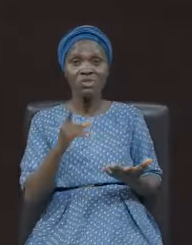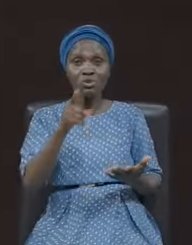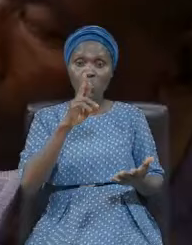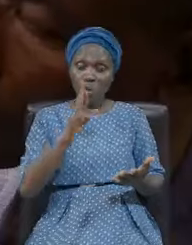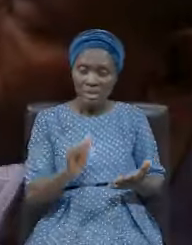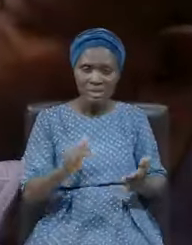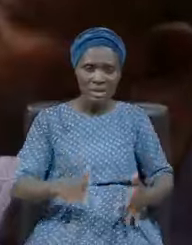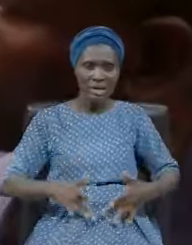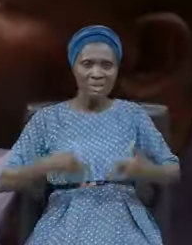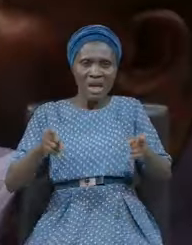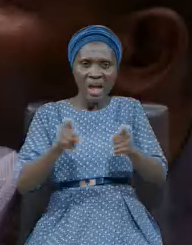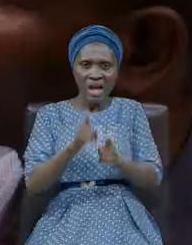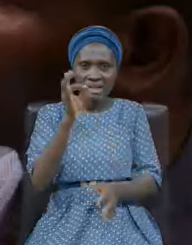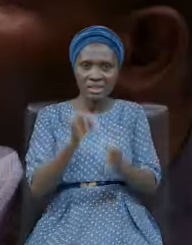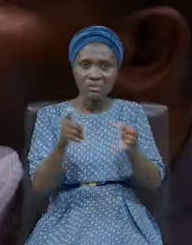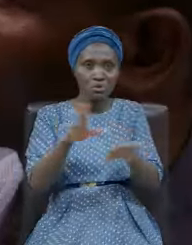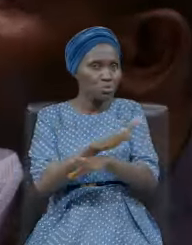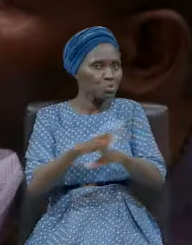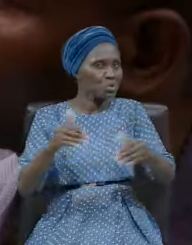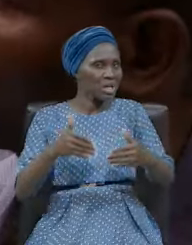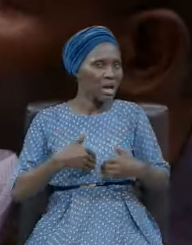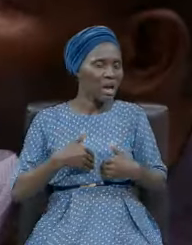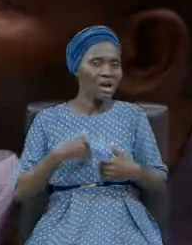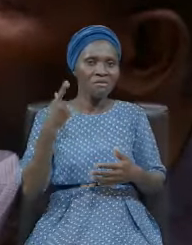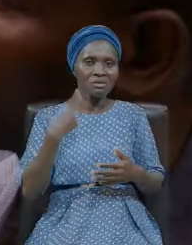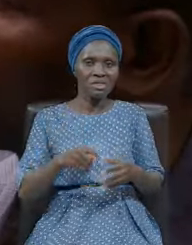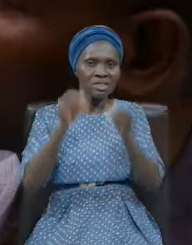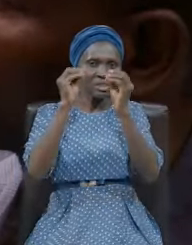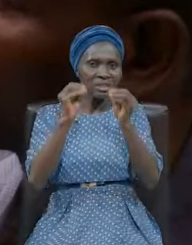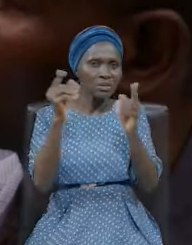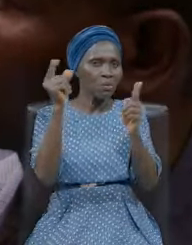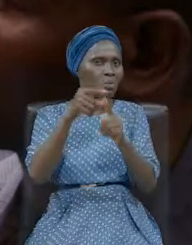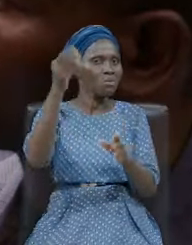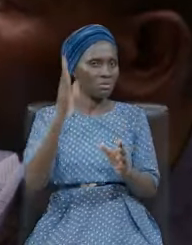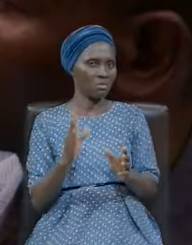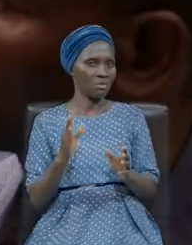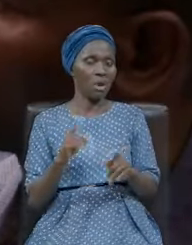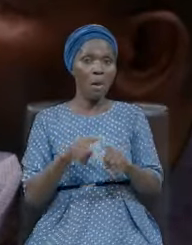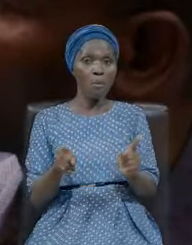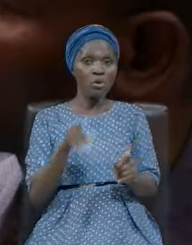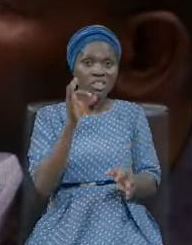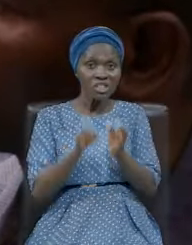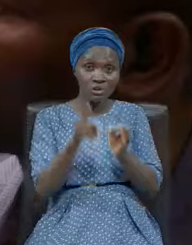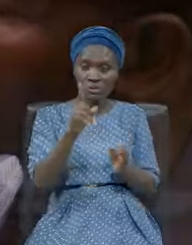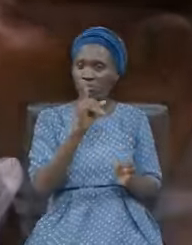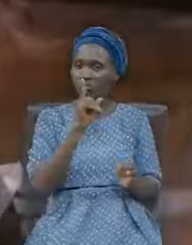God. But if you really have grace, it teaches you that you